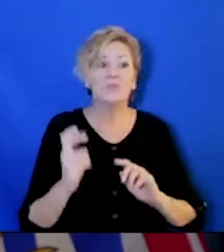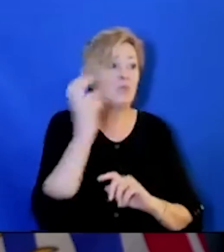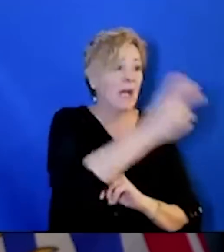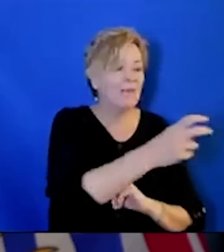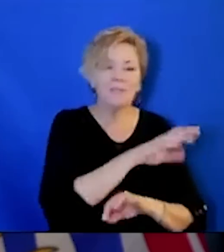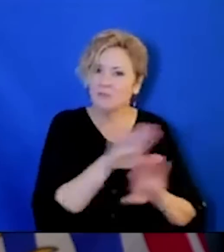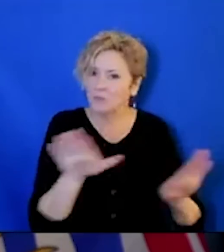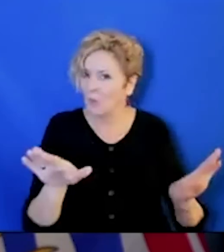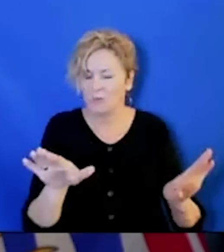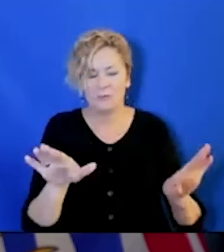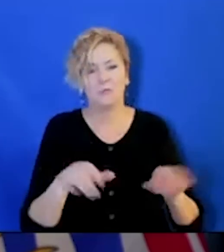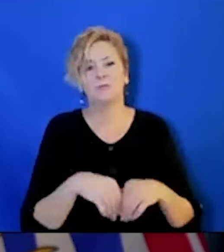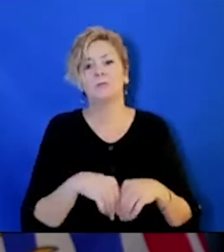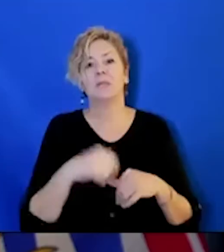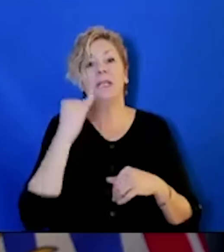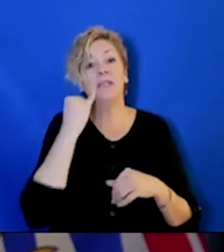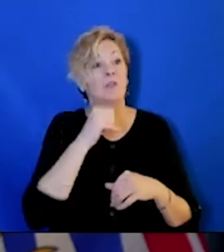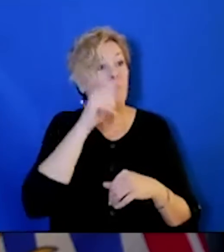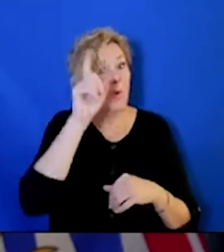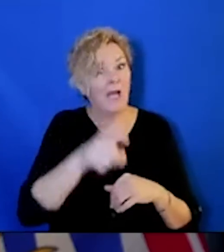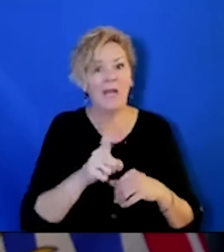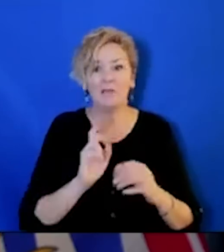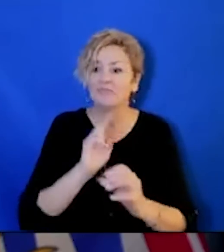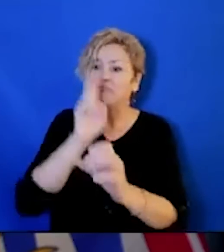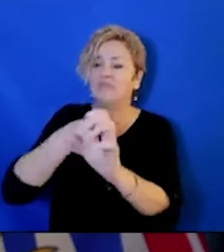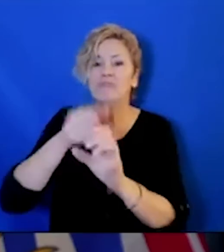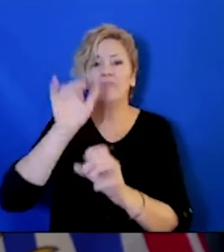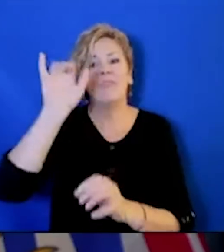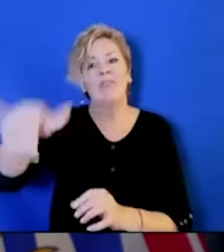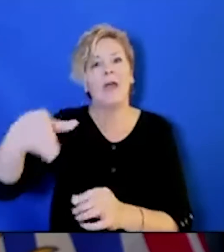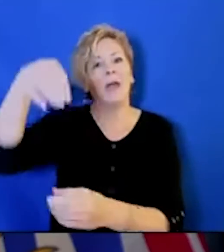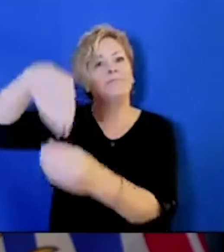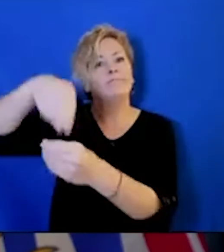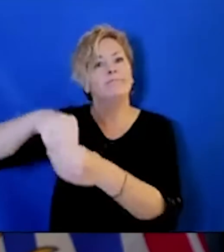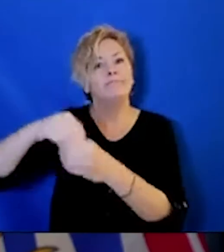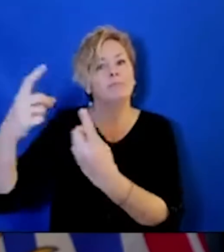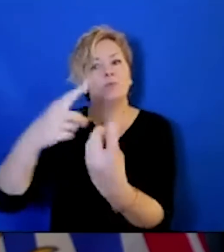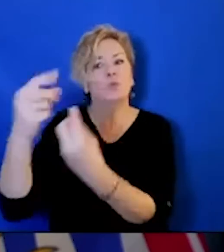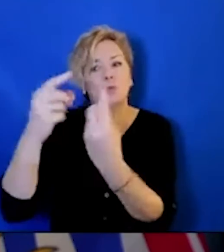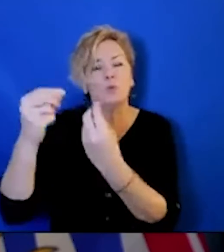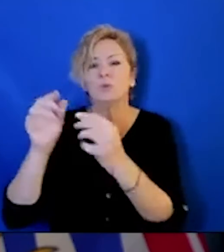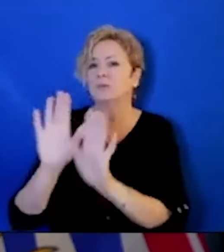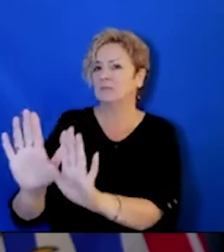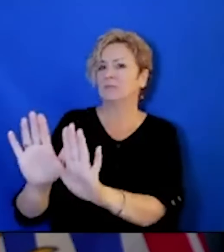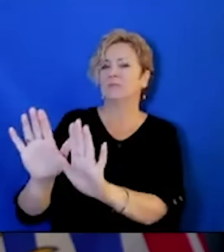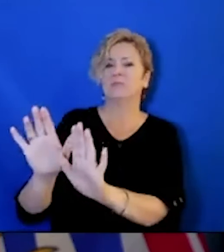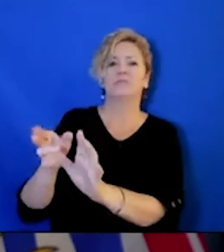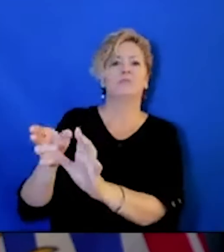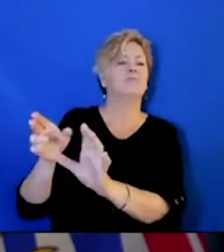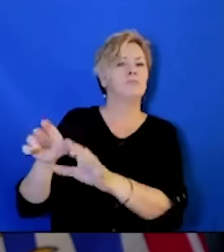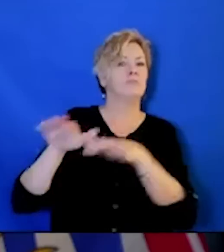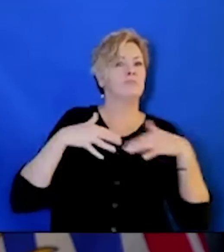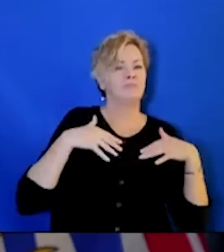school and work and healthcare can safely continue. The focus is on reducing our social interactions